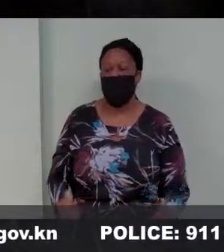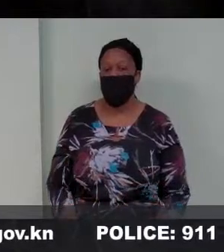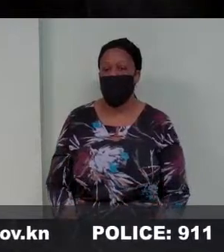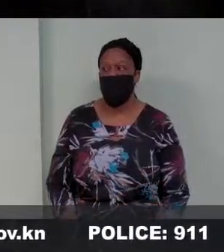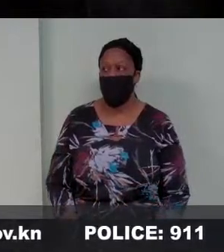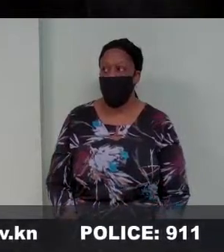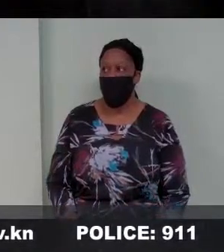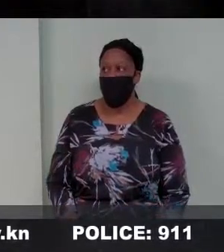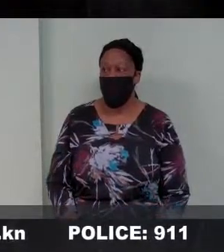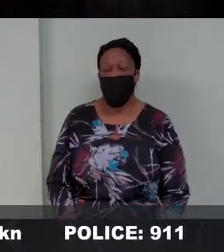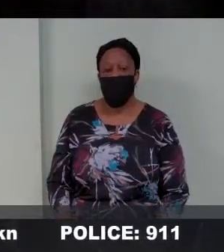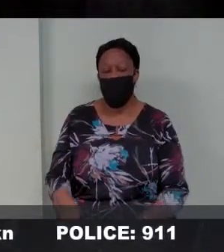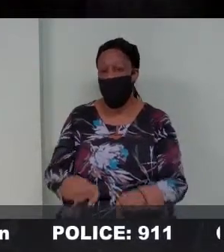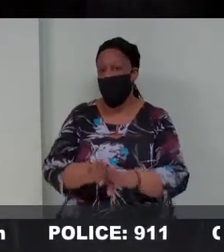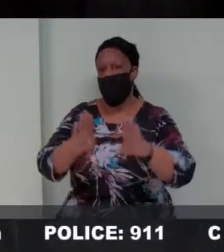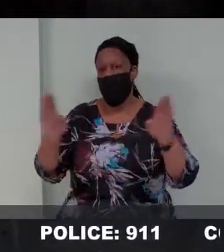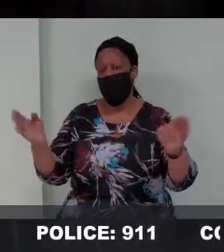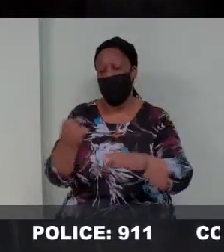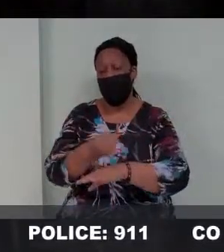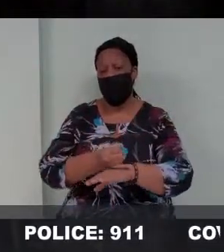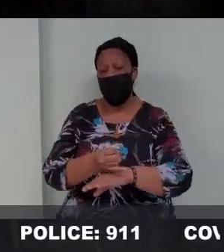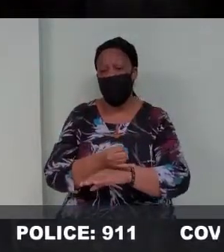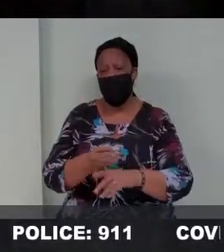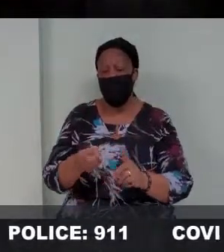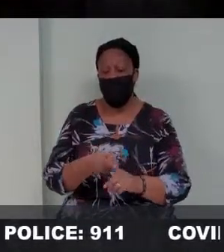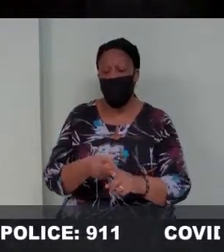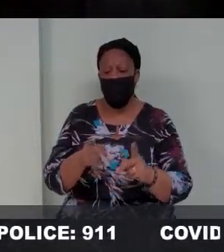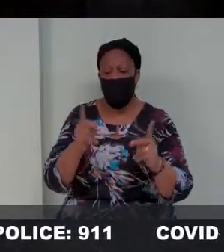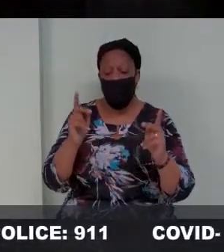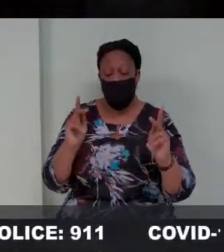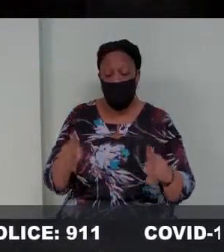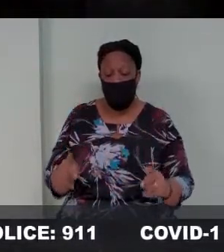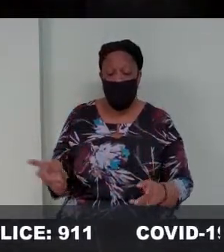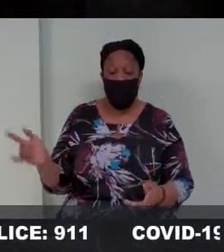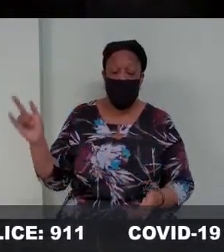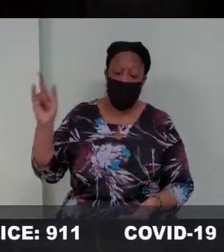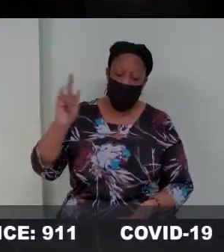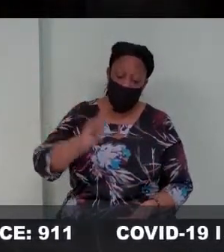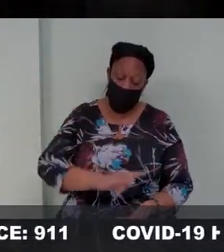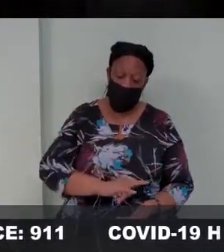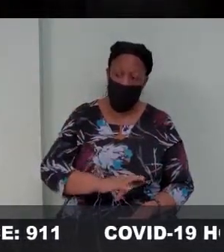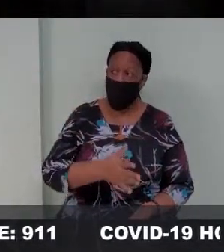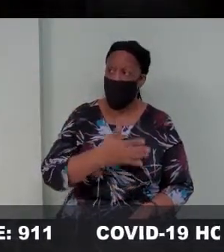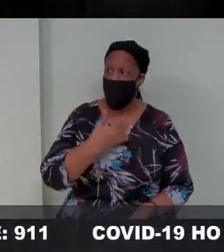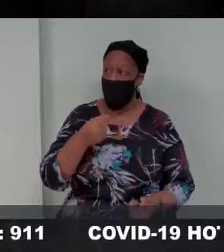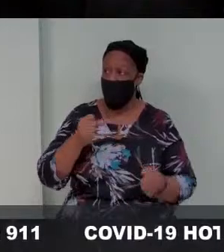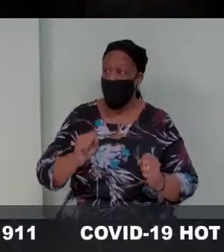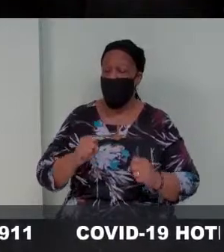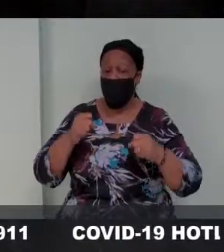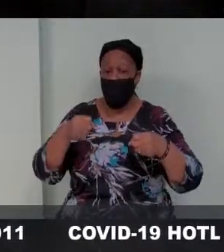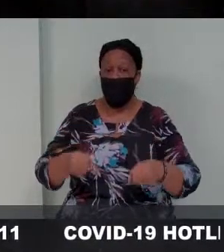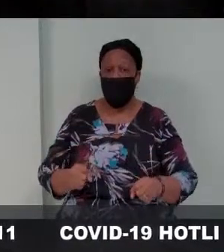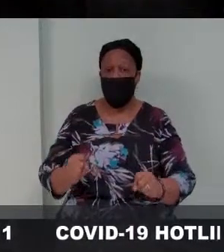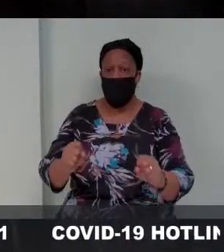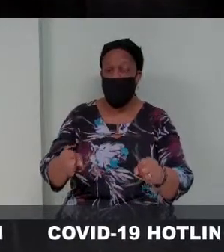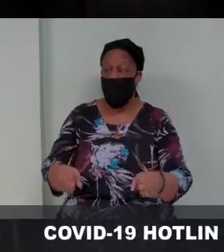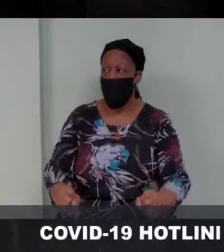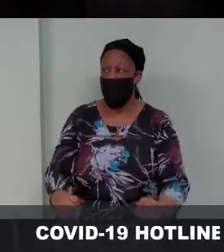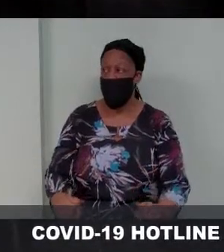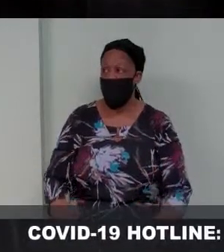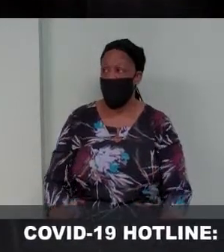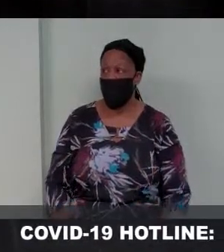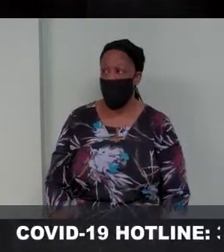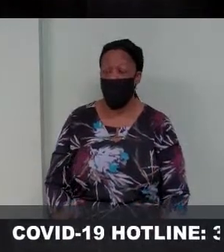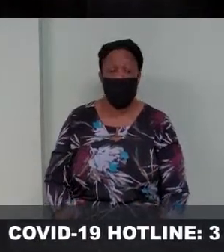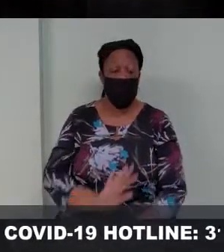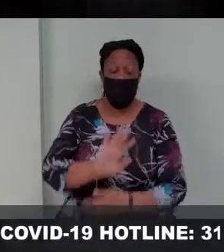Our borders are now open to commercial passenger traffic via air and sea. All travelers entering